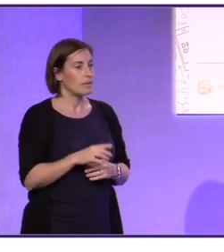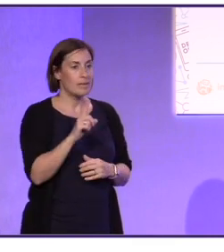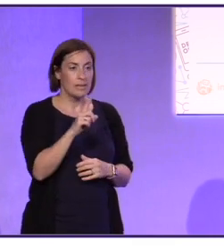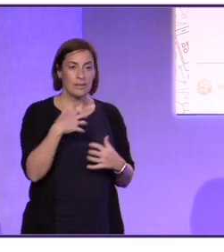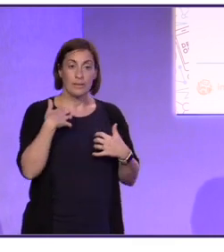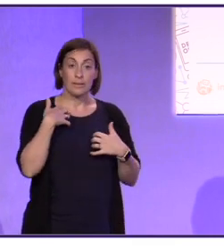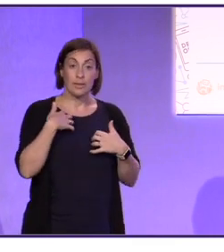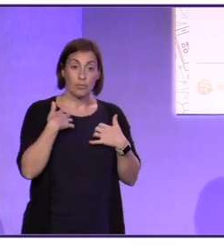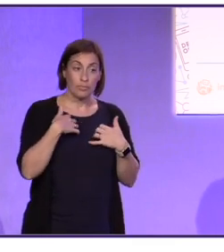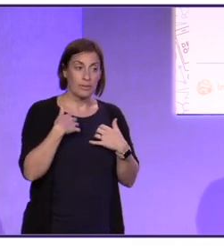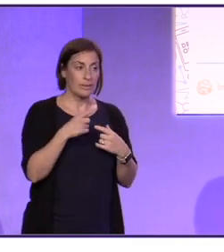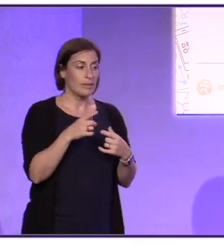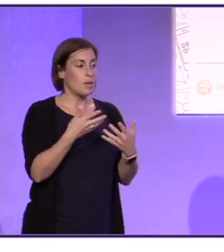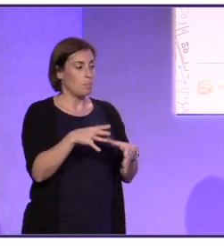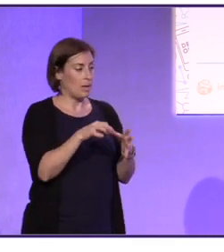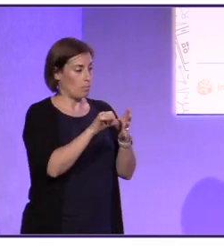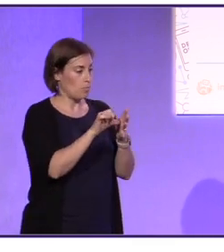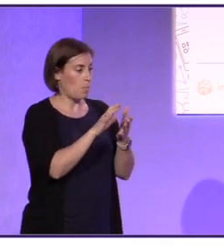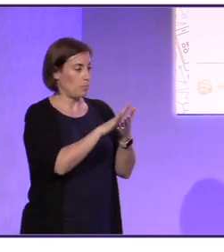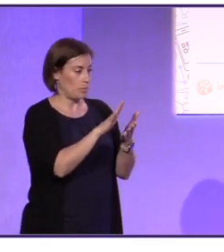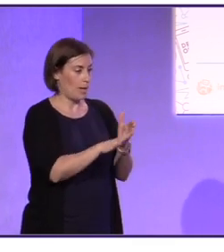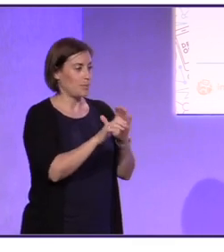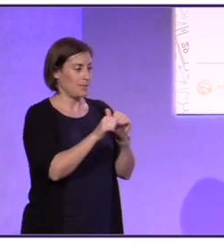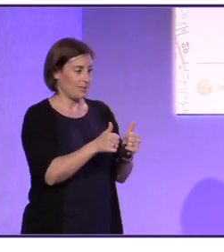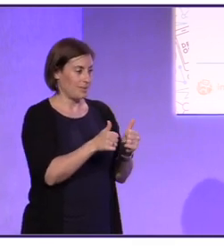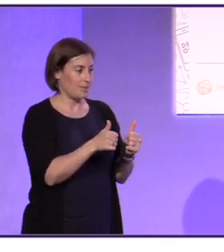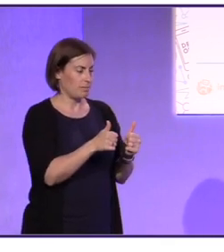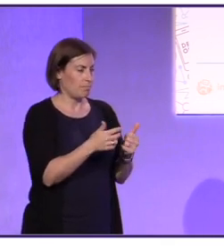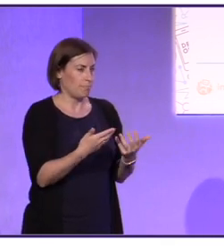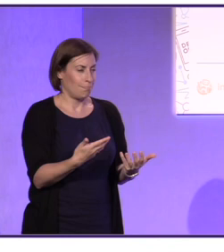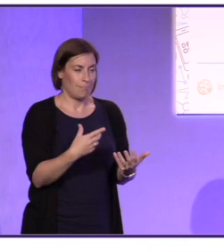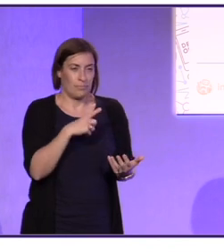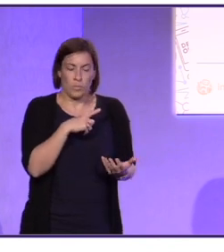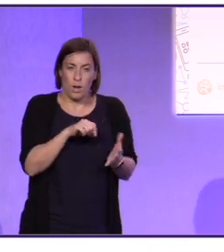we have solved the problem. So why is it so hard?